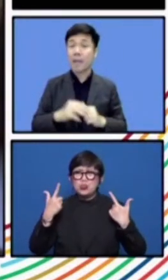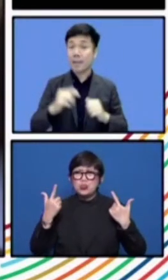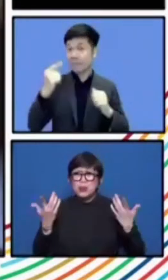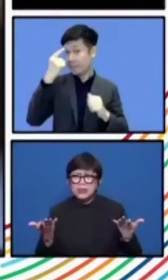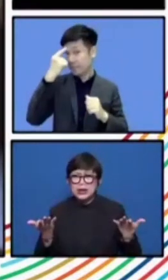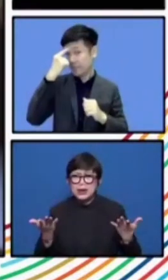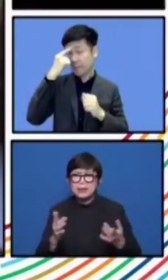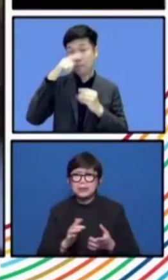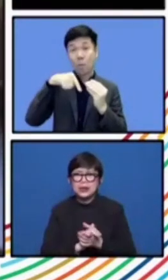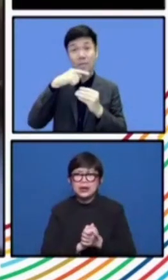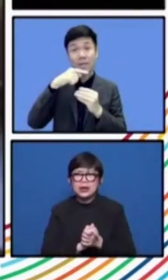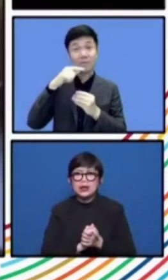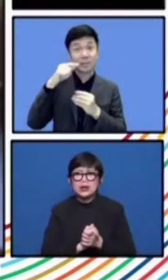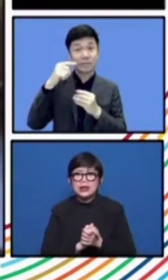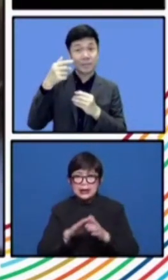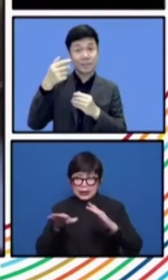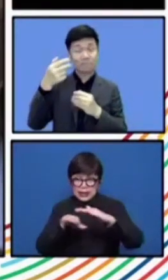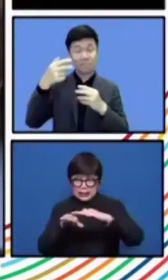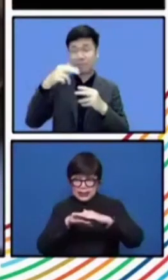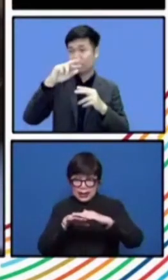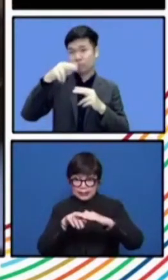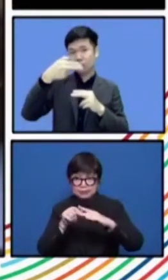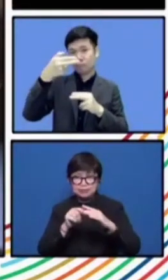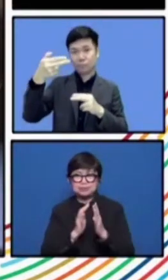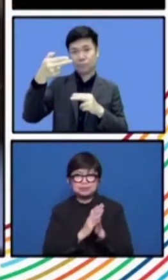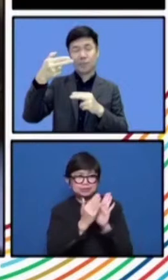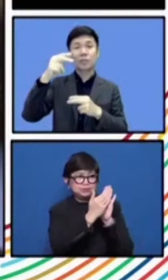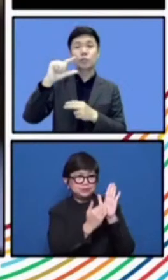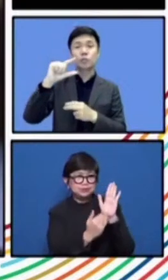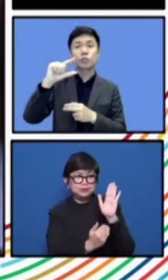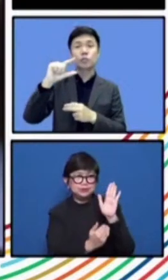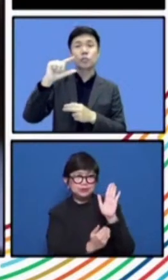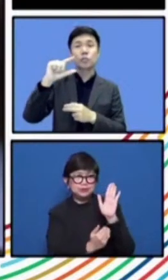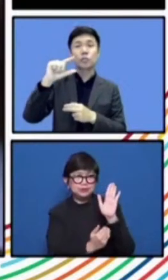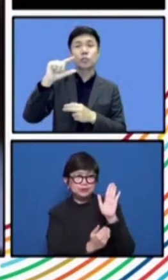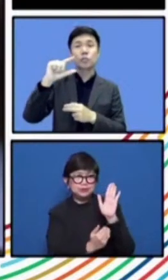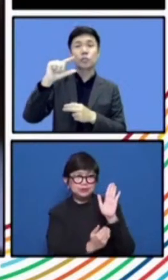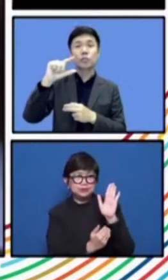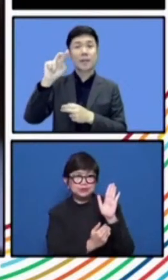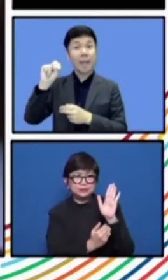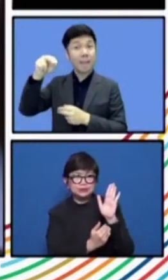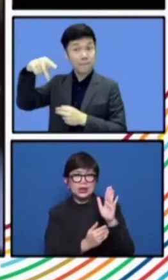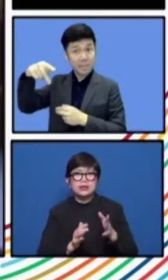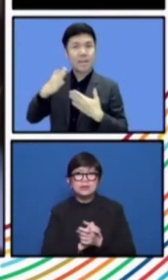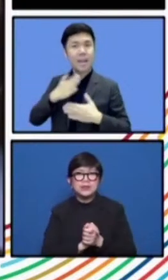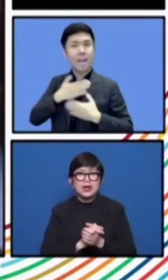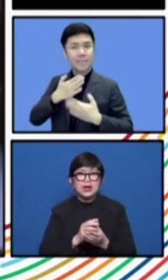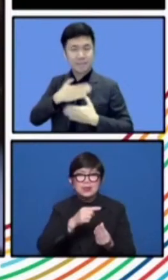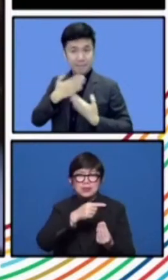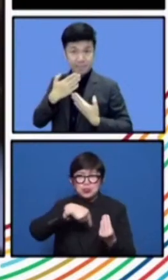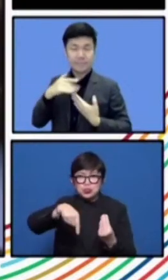Bhutan continues to pursuit of inclusive socio-economic development its development